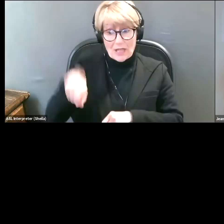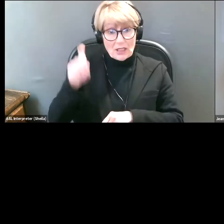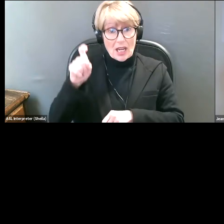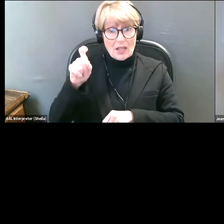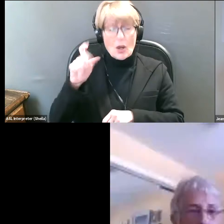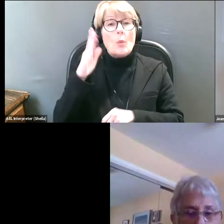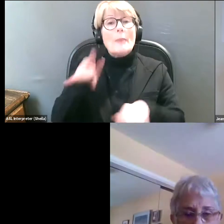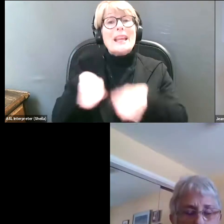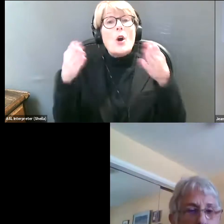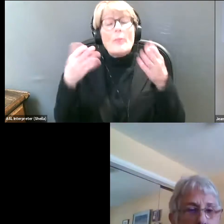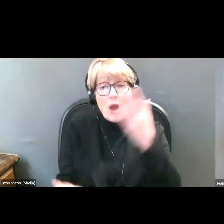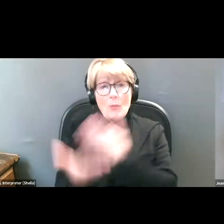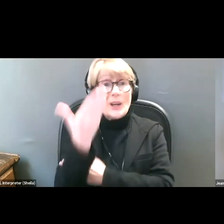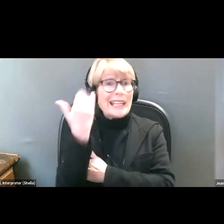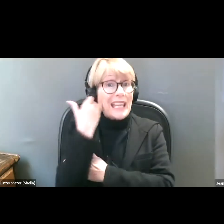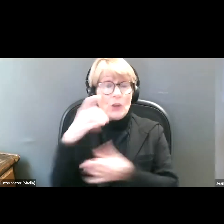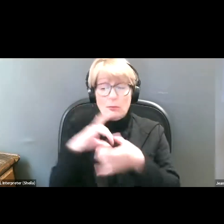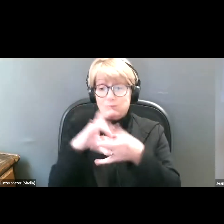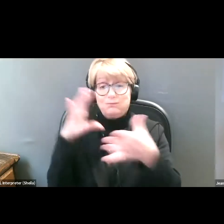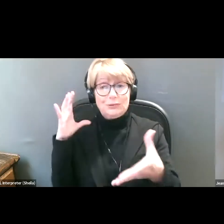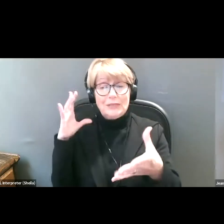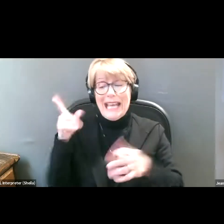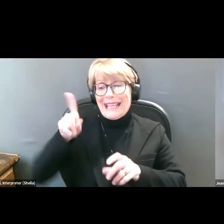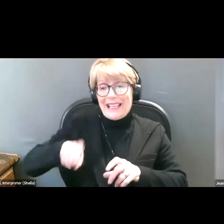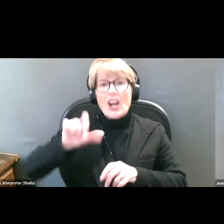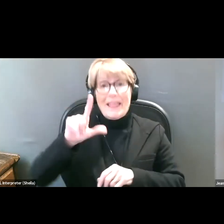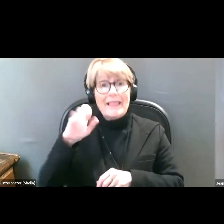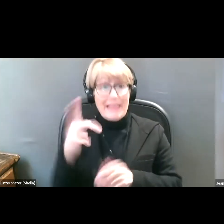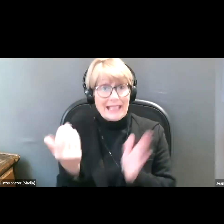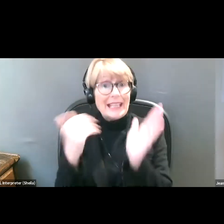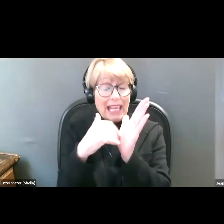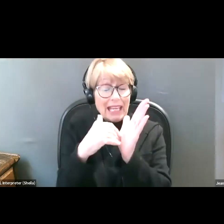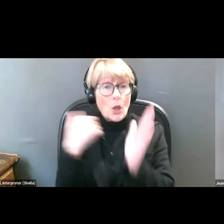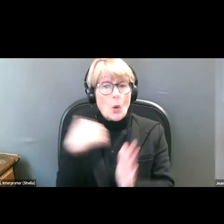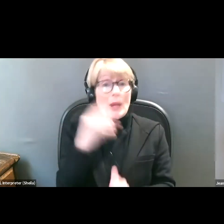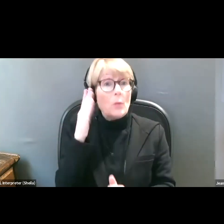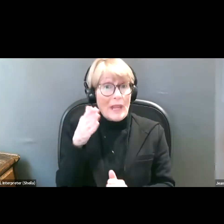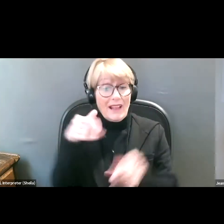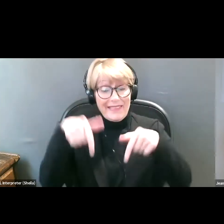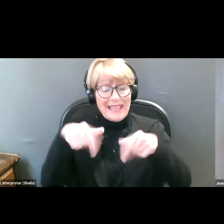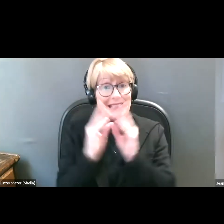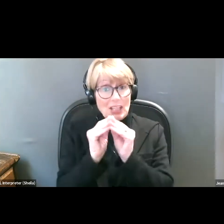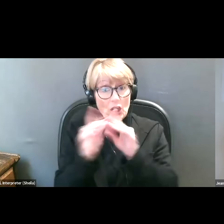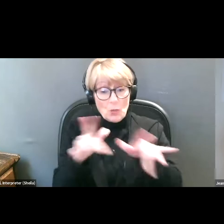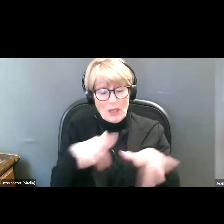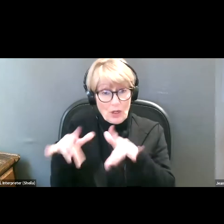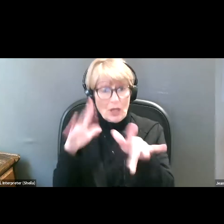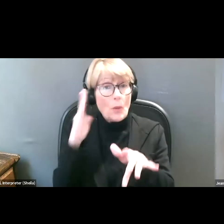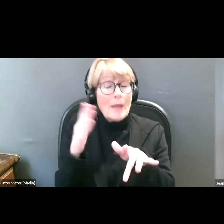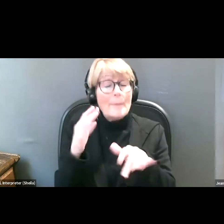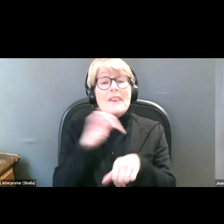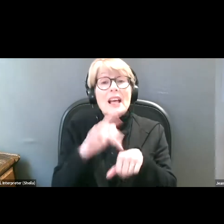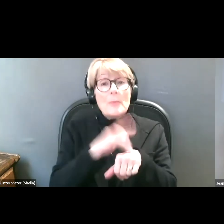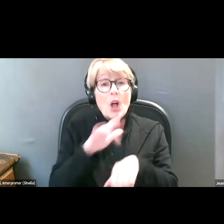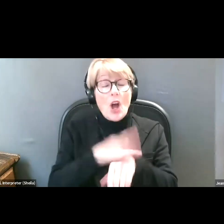some reason you get disconnected, just click on it again. We will be recording this session. It'll be available on the League's